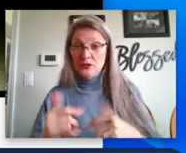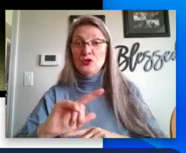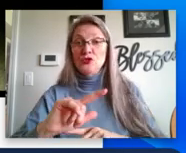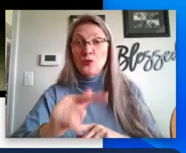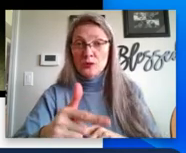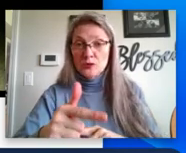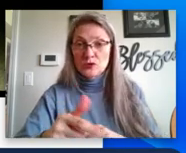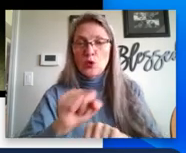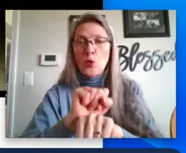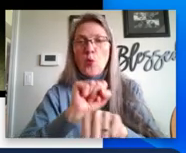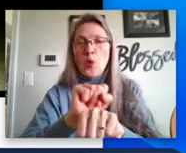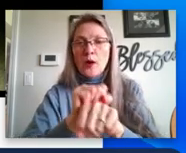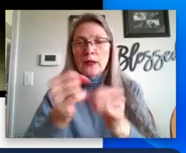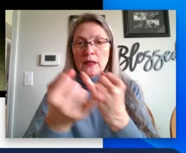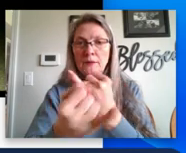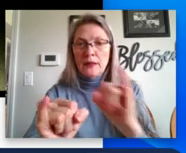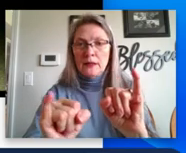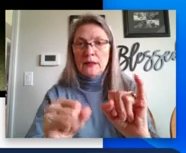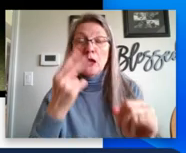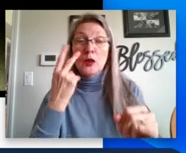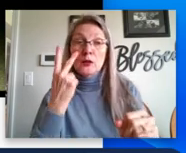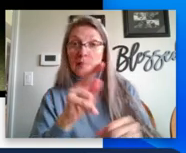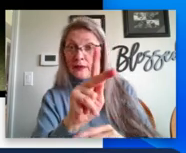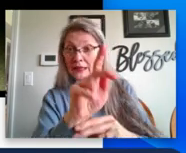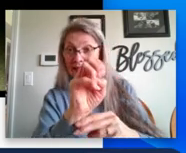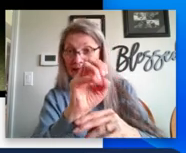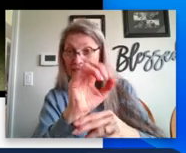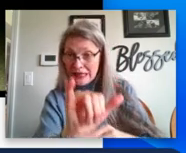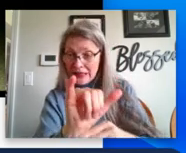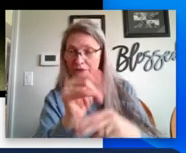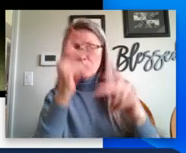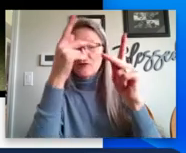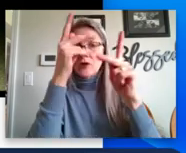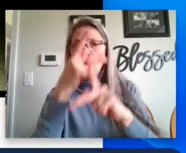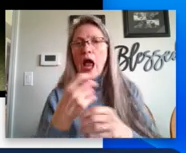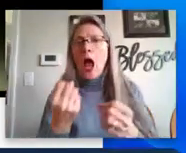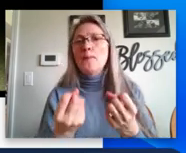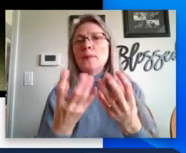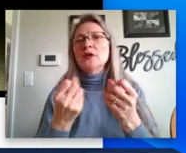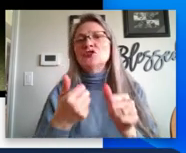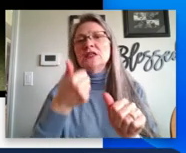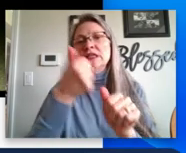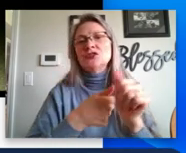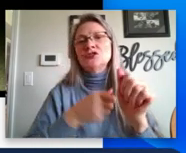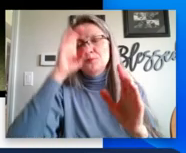Remember to look at the key and figure out how much each symbol stands for.